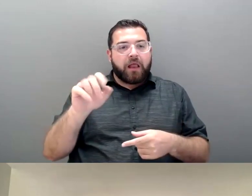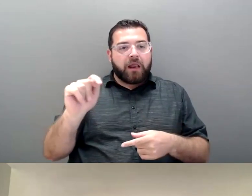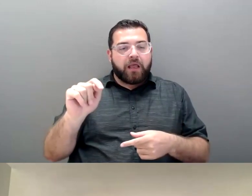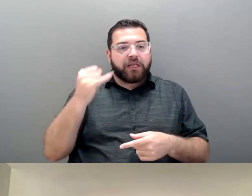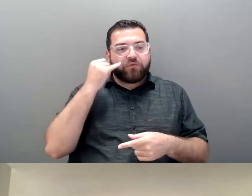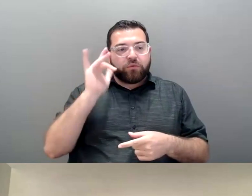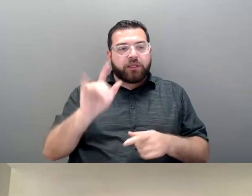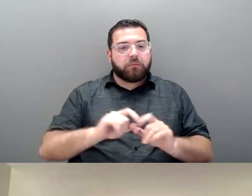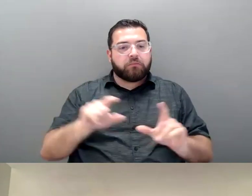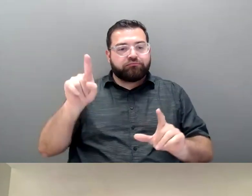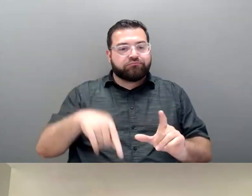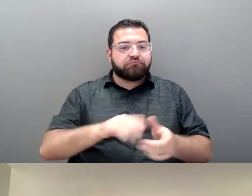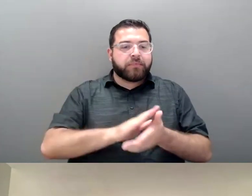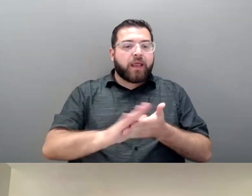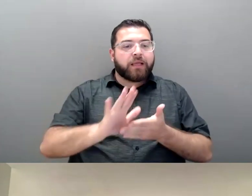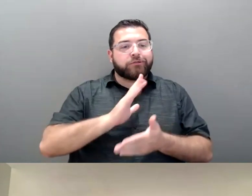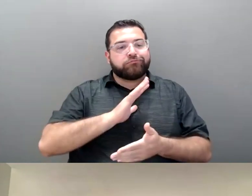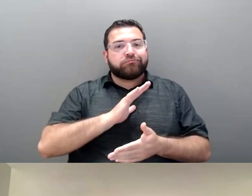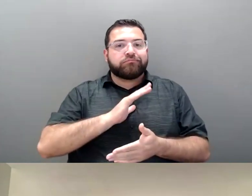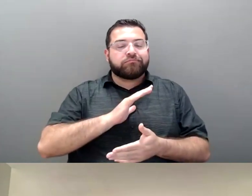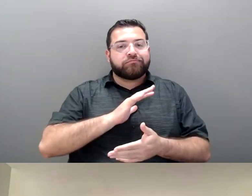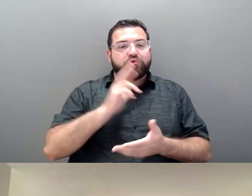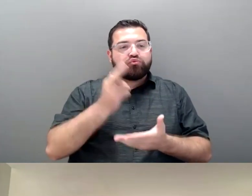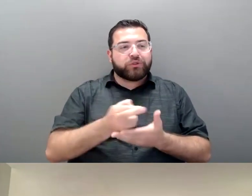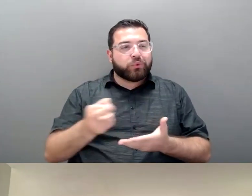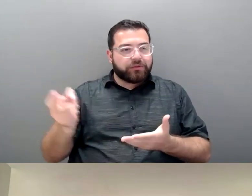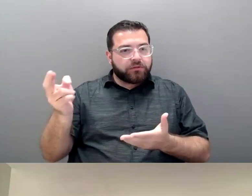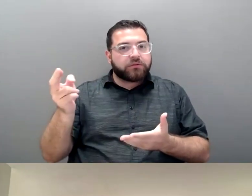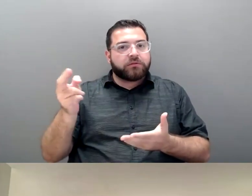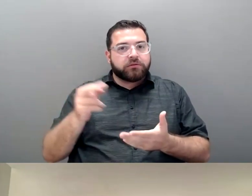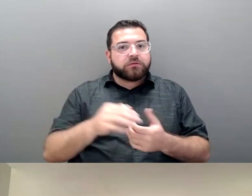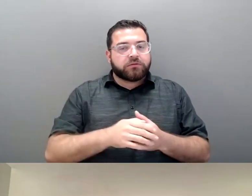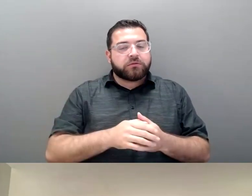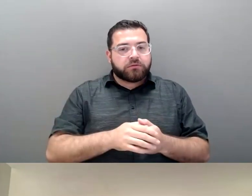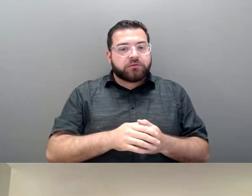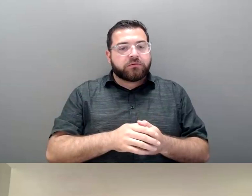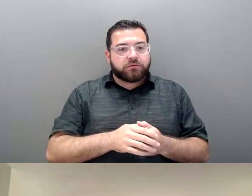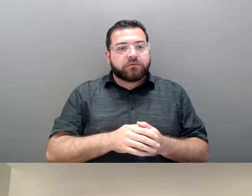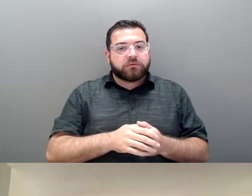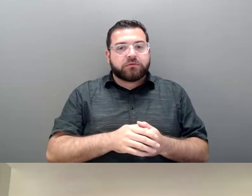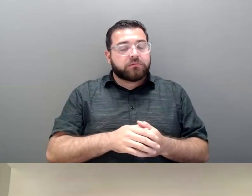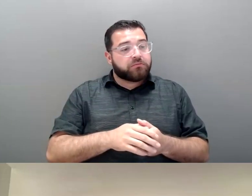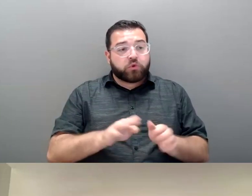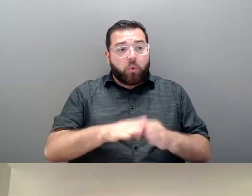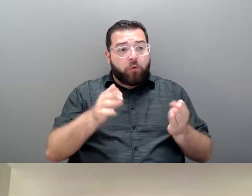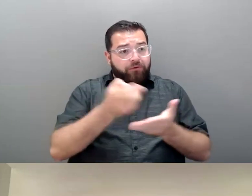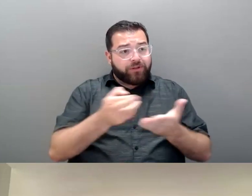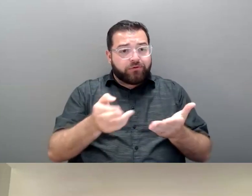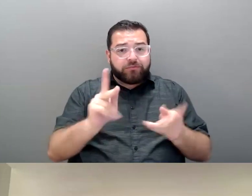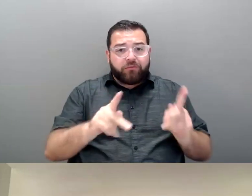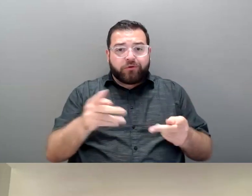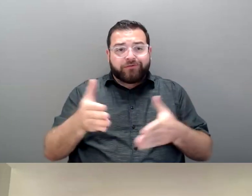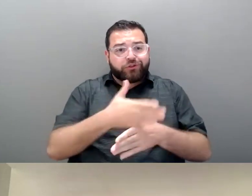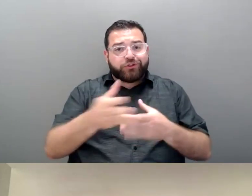nice kind of resource it's an open resource where folks are sharing with each